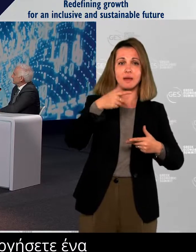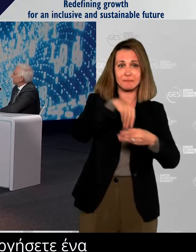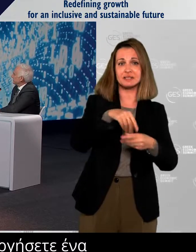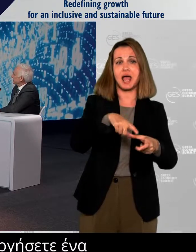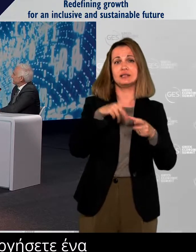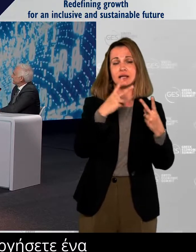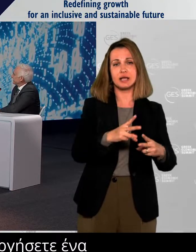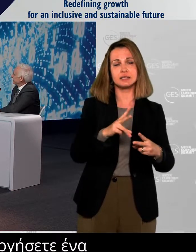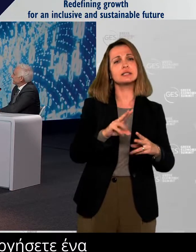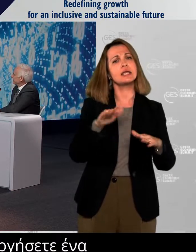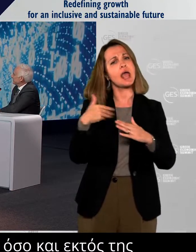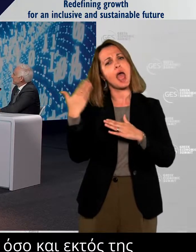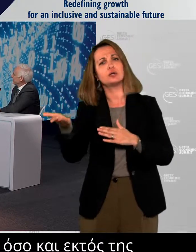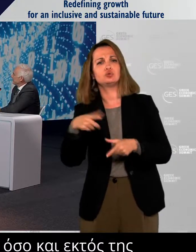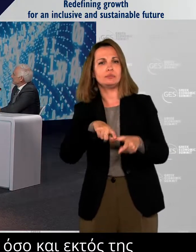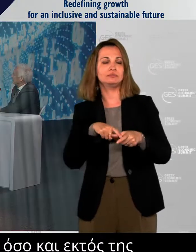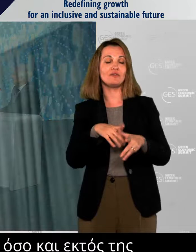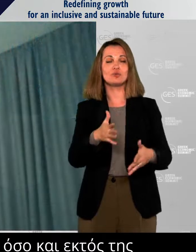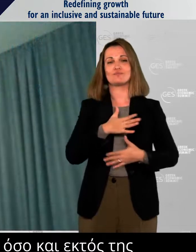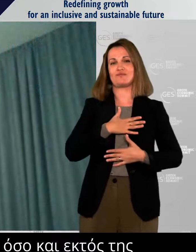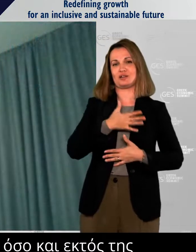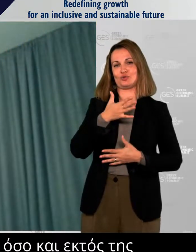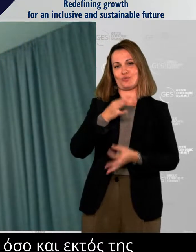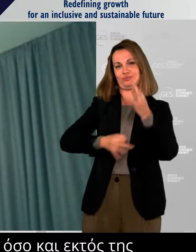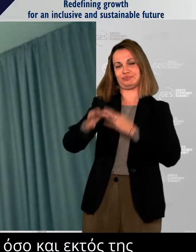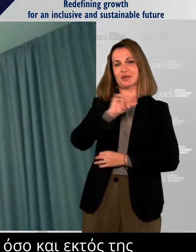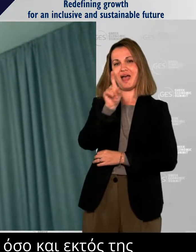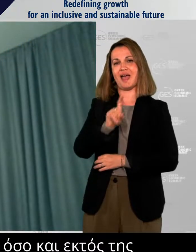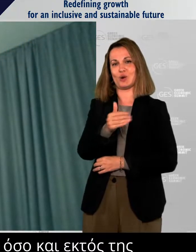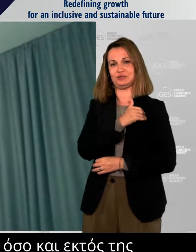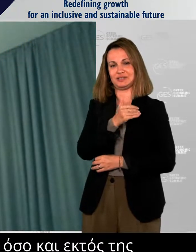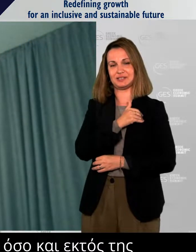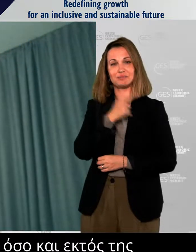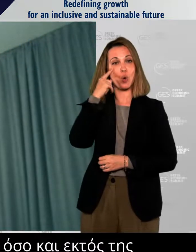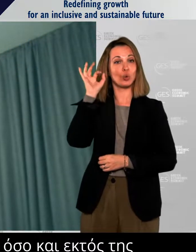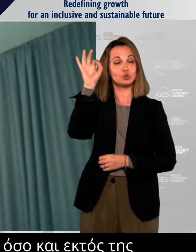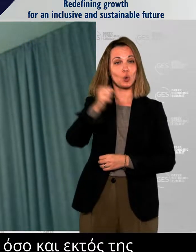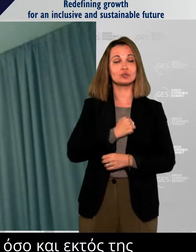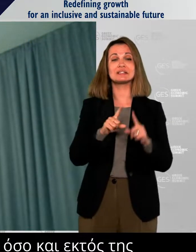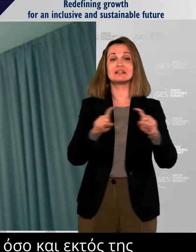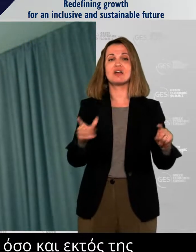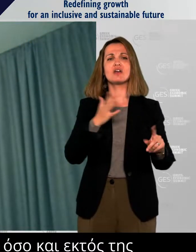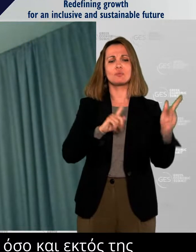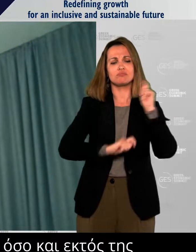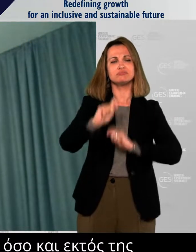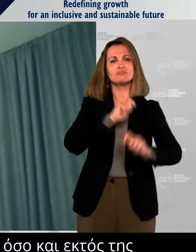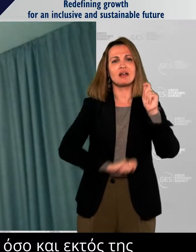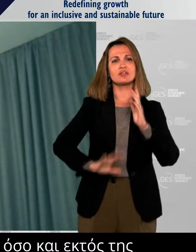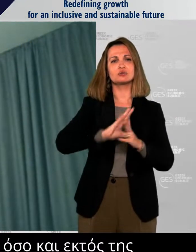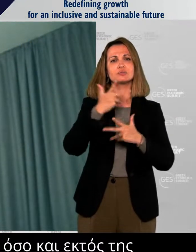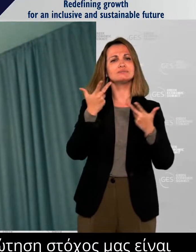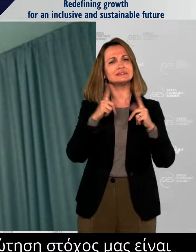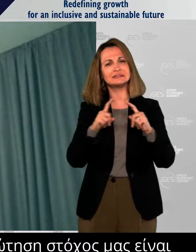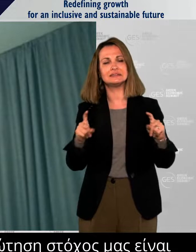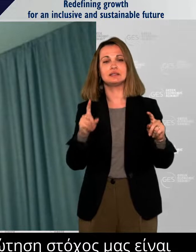Thanks for a fantastic question. Our purpose is to power an inclusive future for all. This is a very